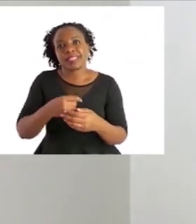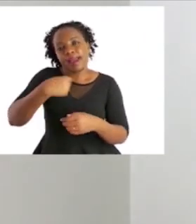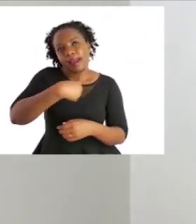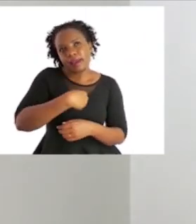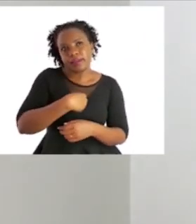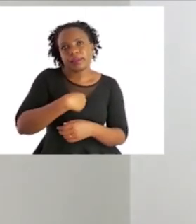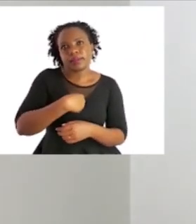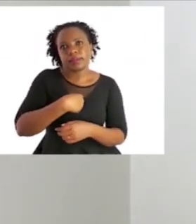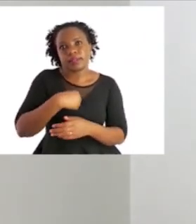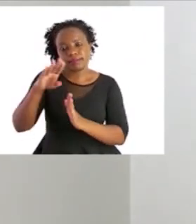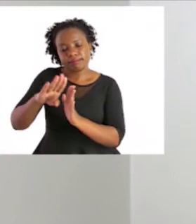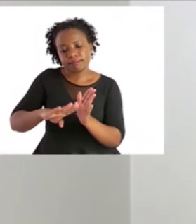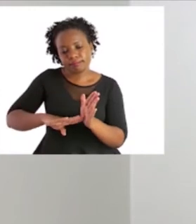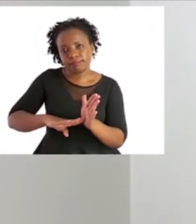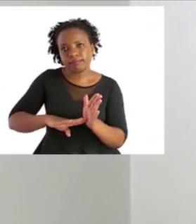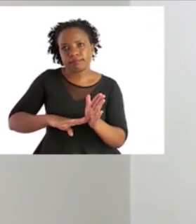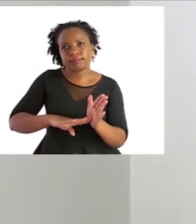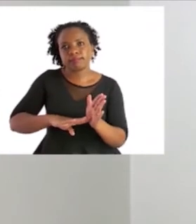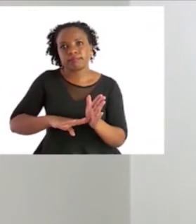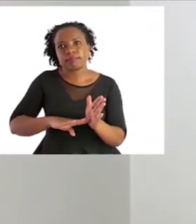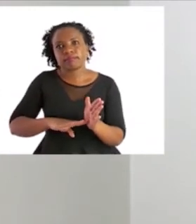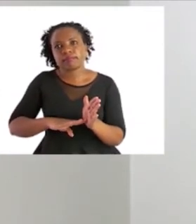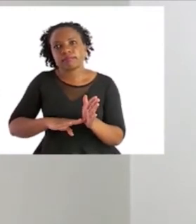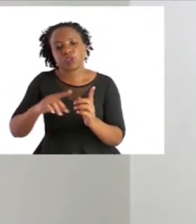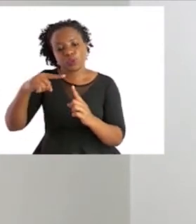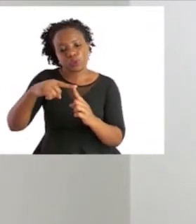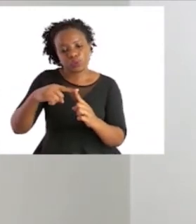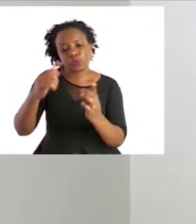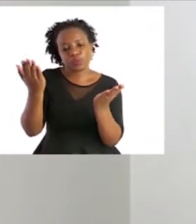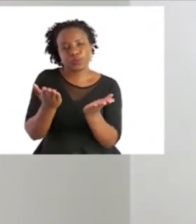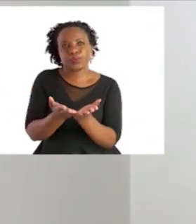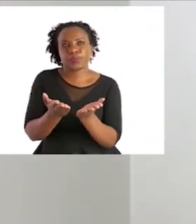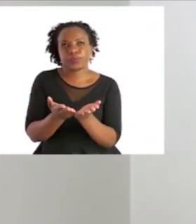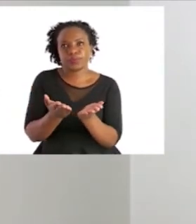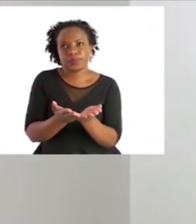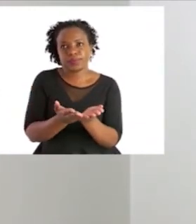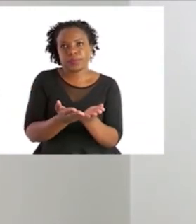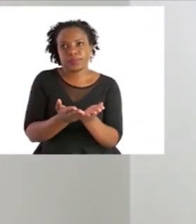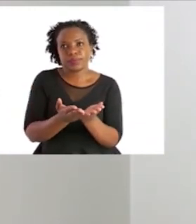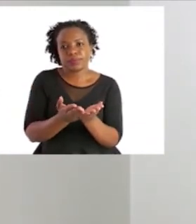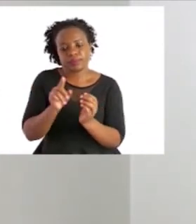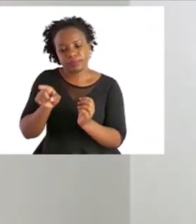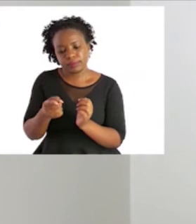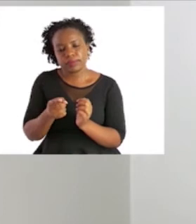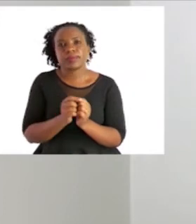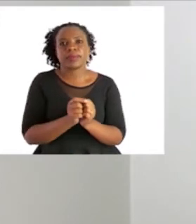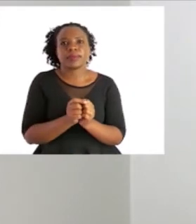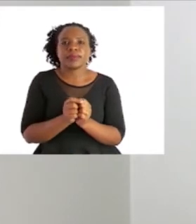I come to school,